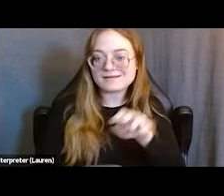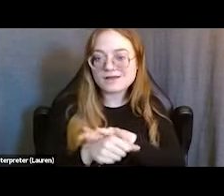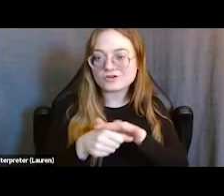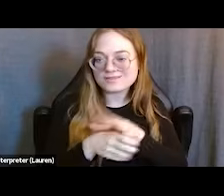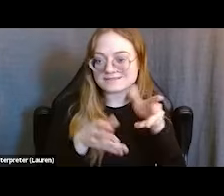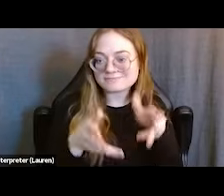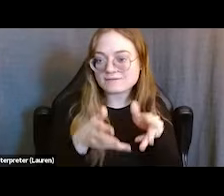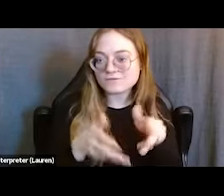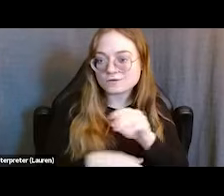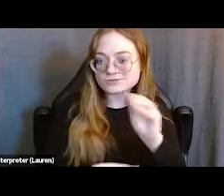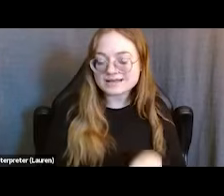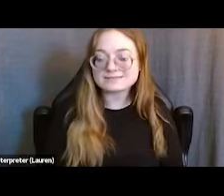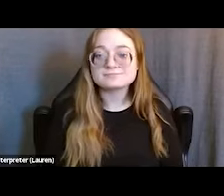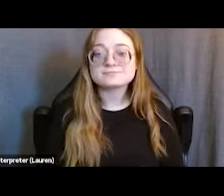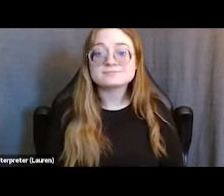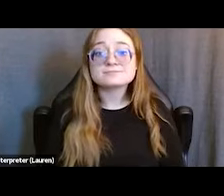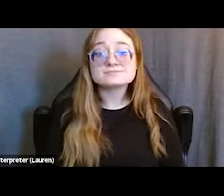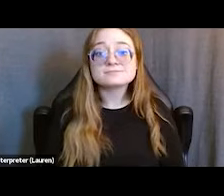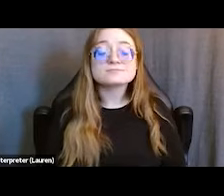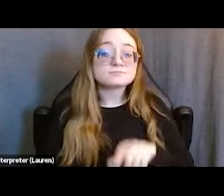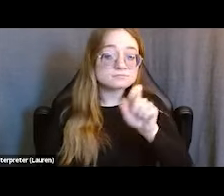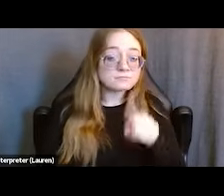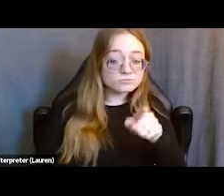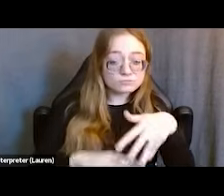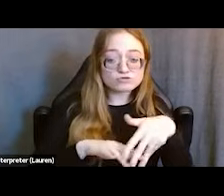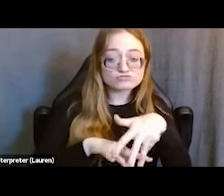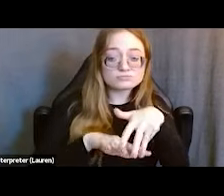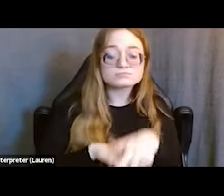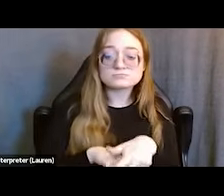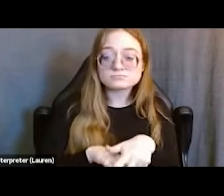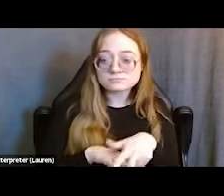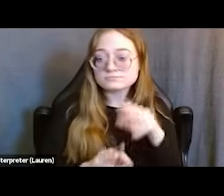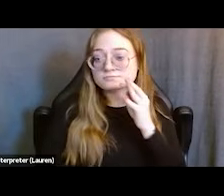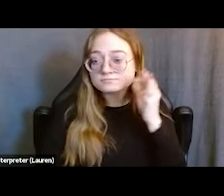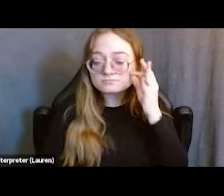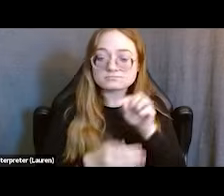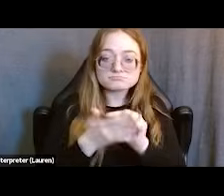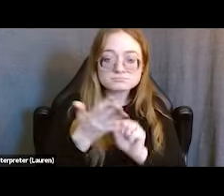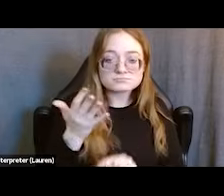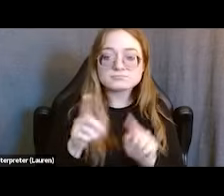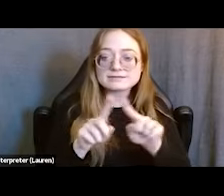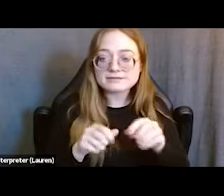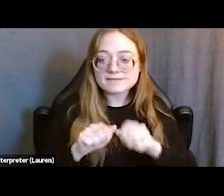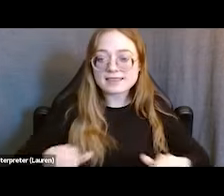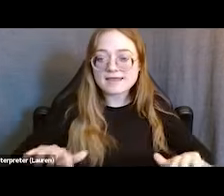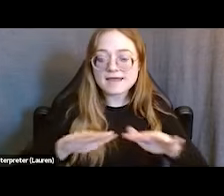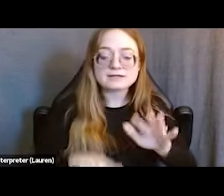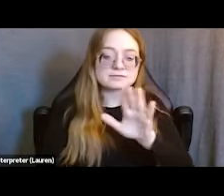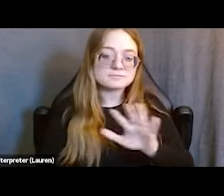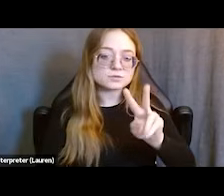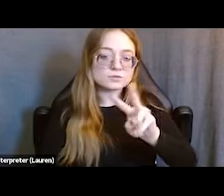you also whether or not you live on tribal land, such as a reservation, pueblo, or Alaska Native village, and about 2% of